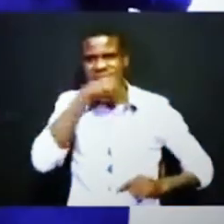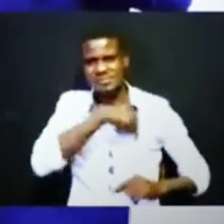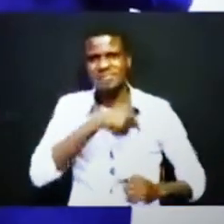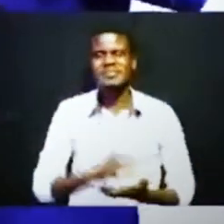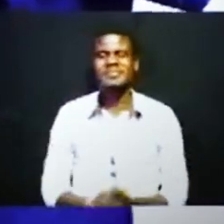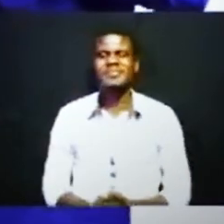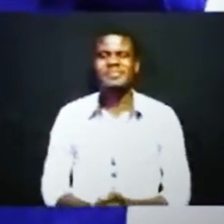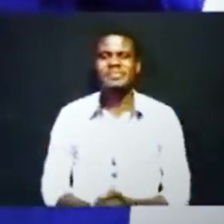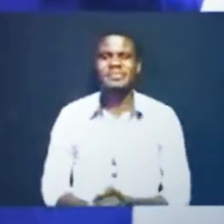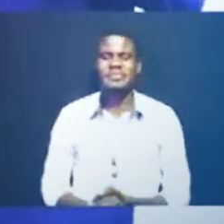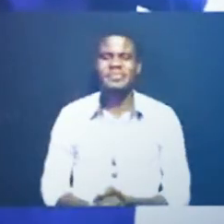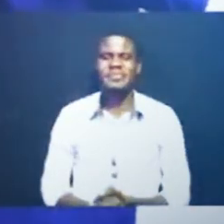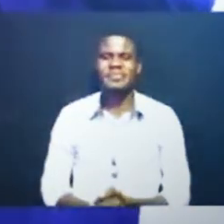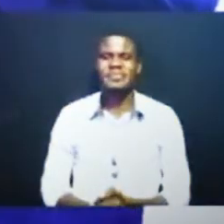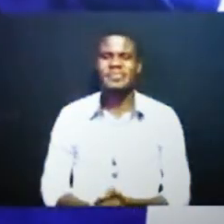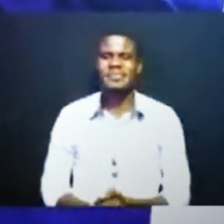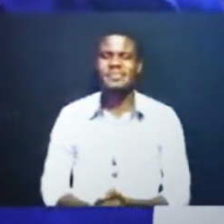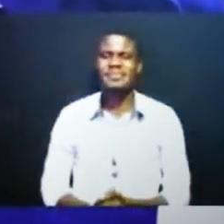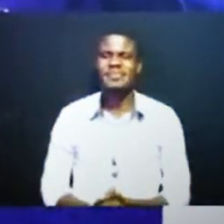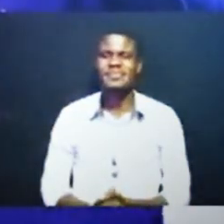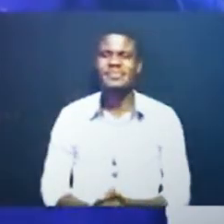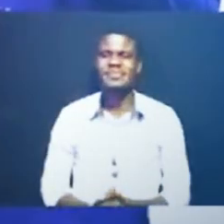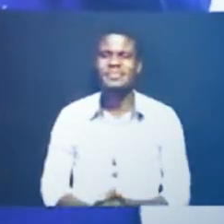Let me